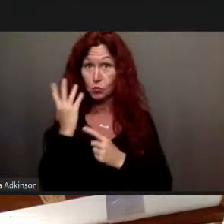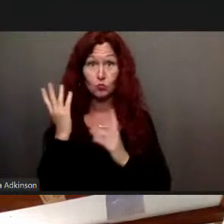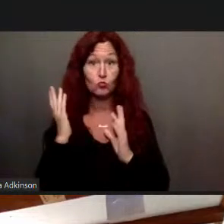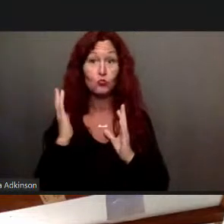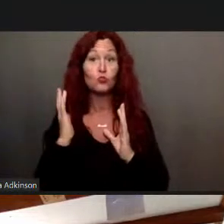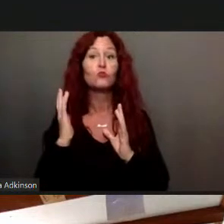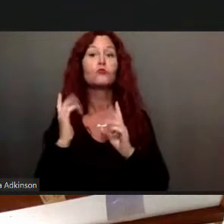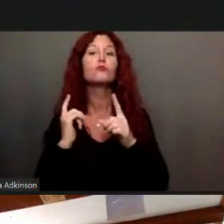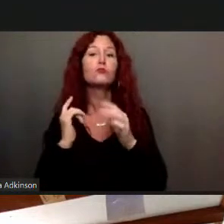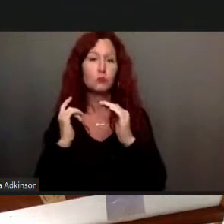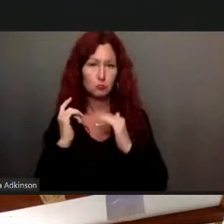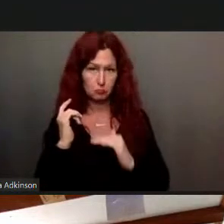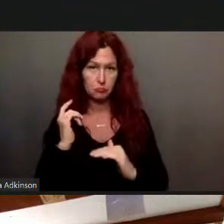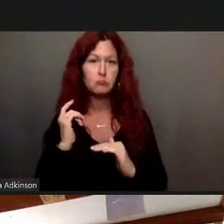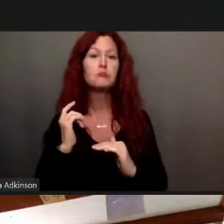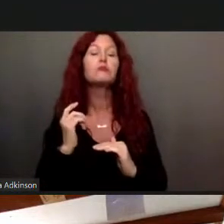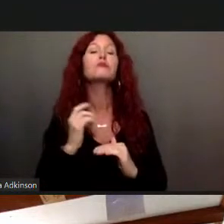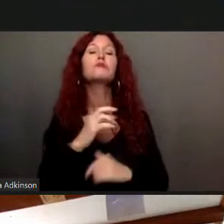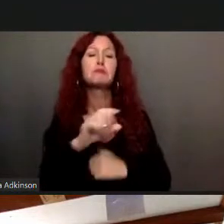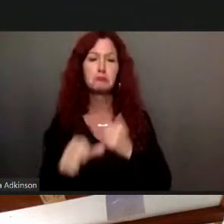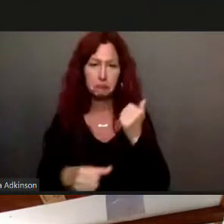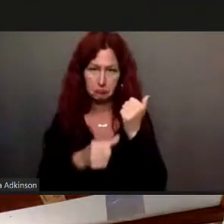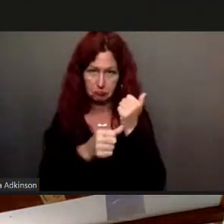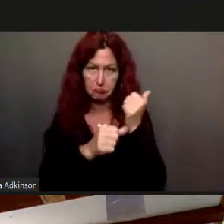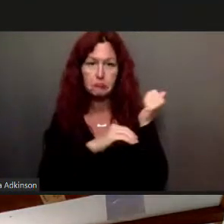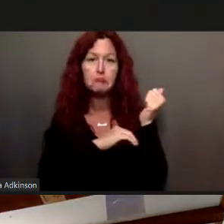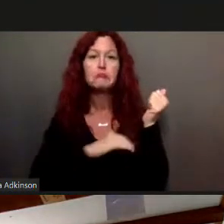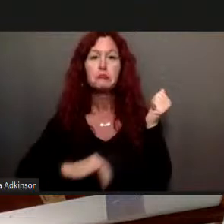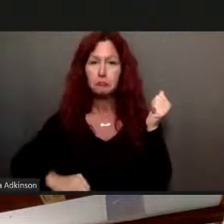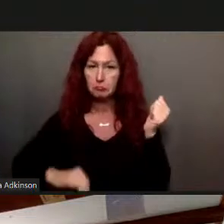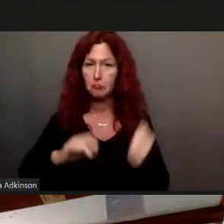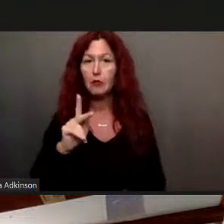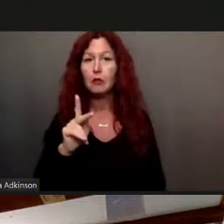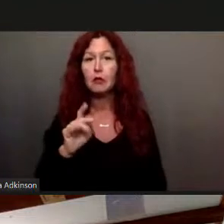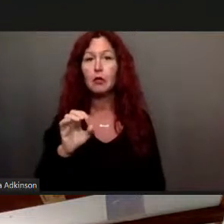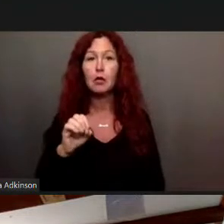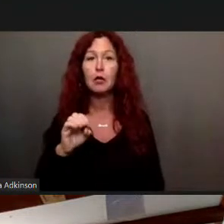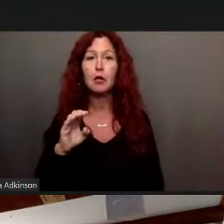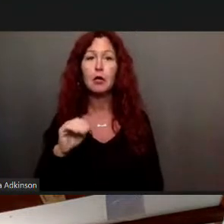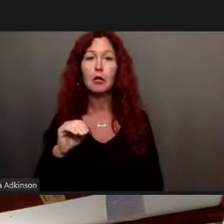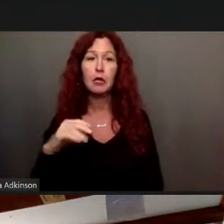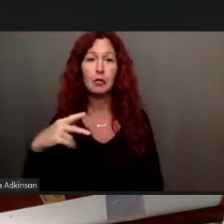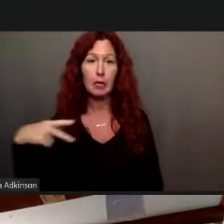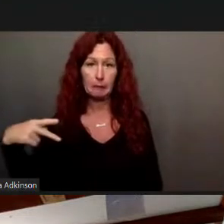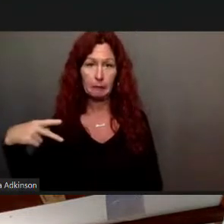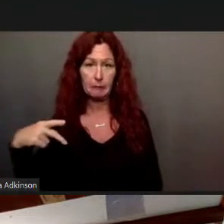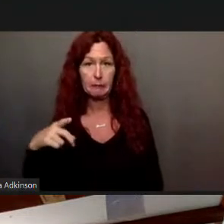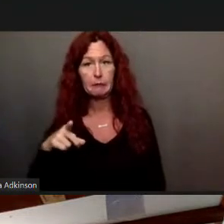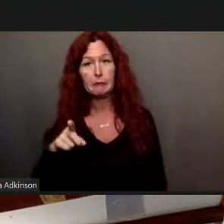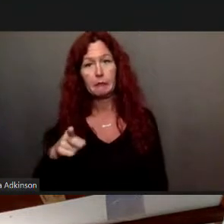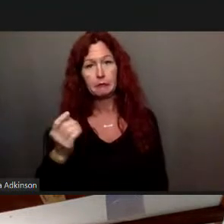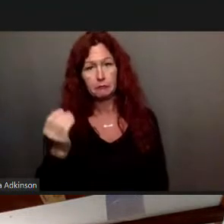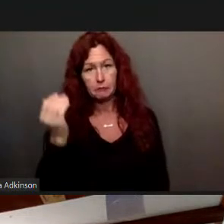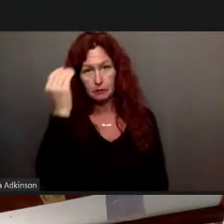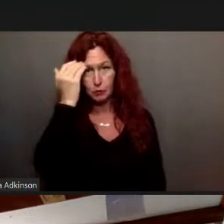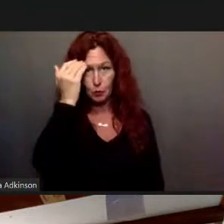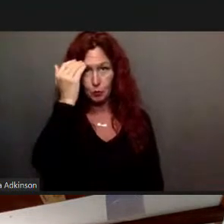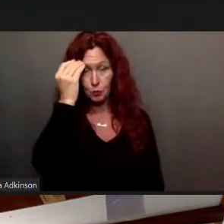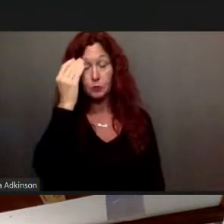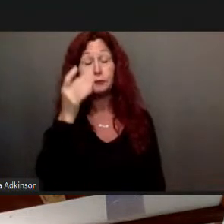Yes, I do. This is Deputy Mayor Maurice Kemp. And the Early Childhood